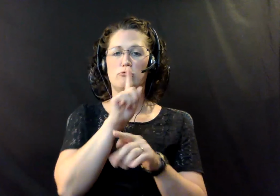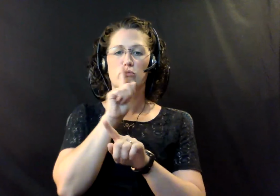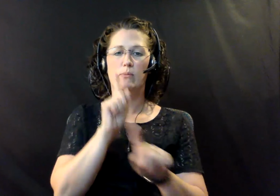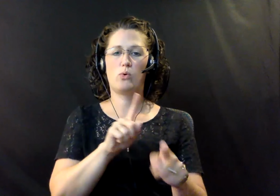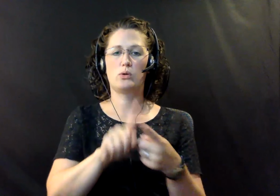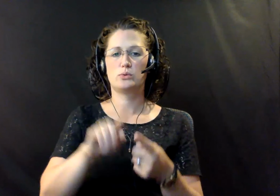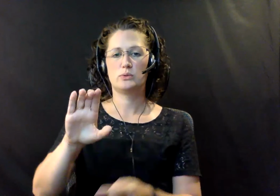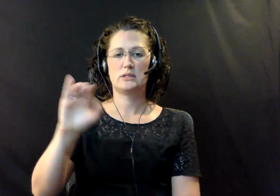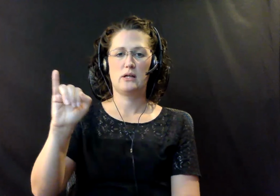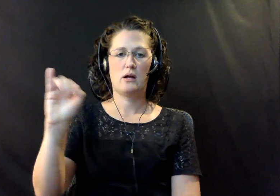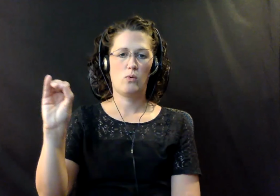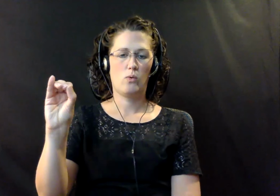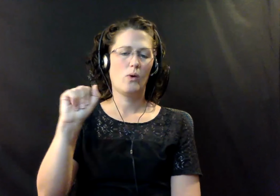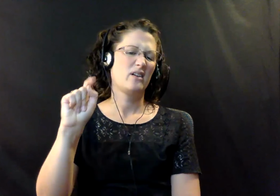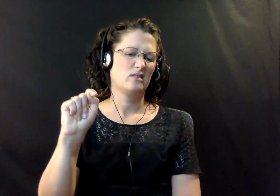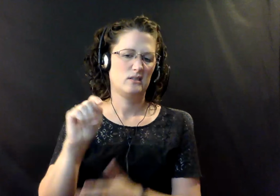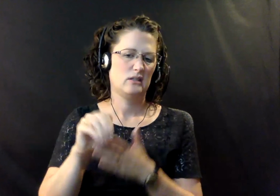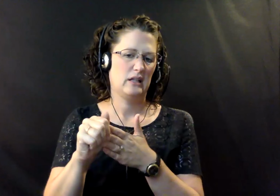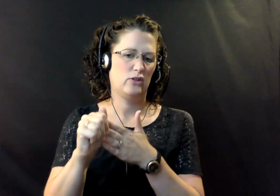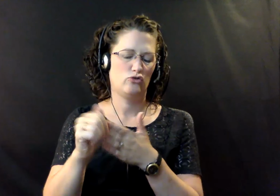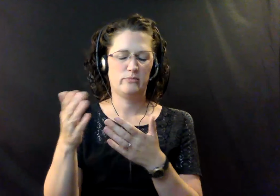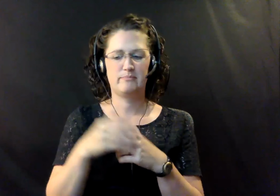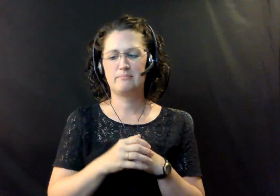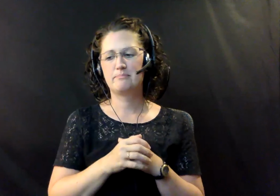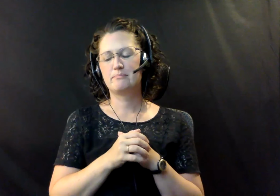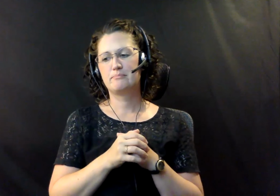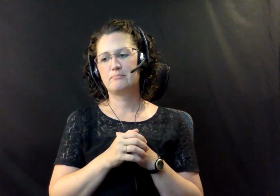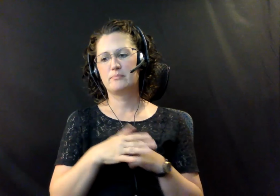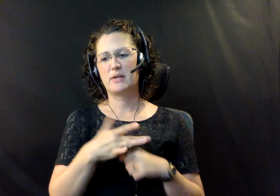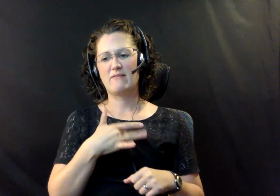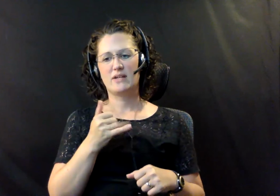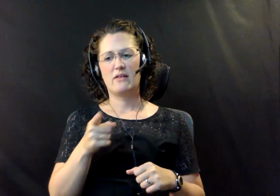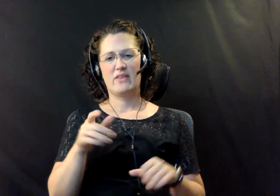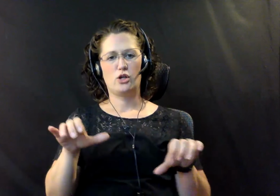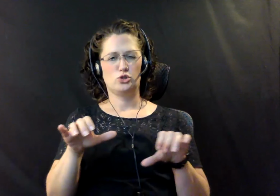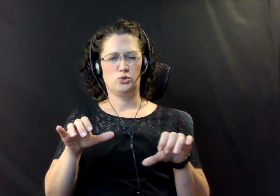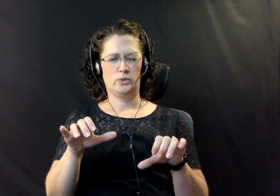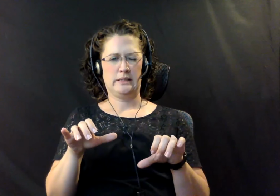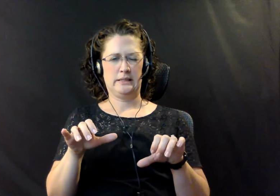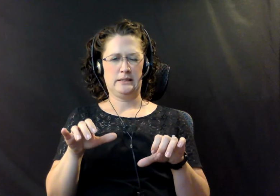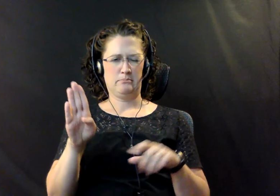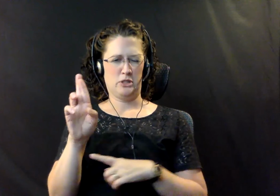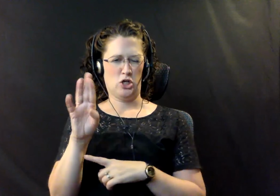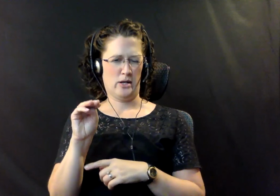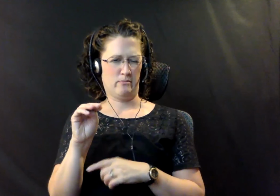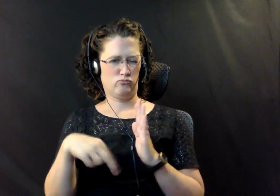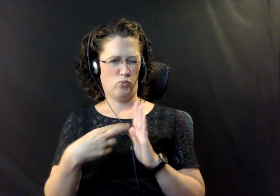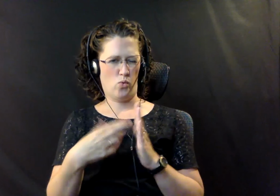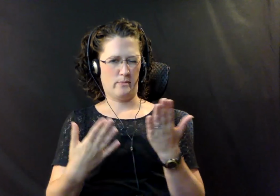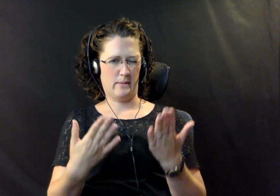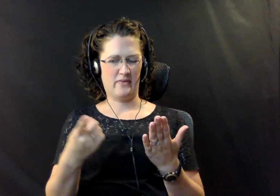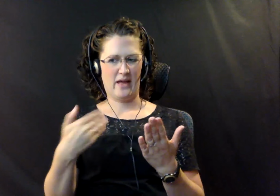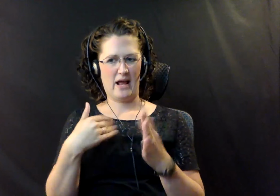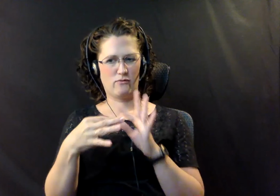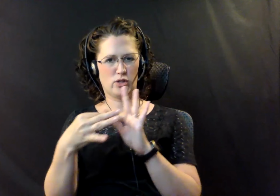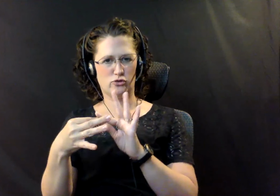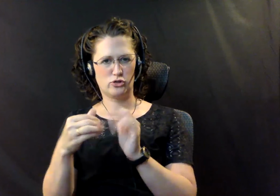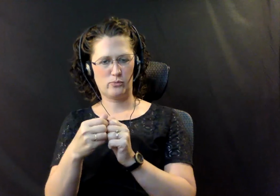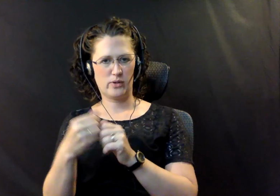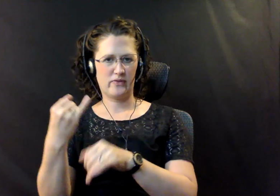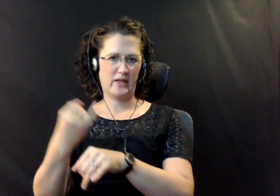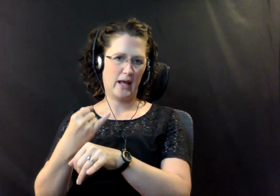IT leaders, and I feel like they're doing what is being described here as BRM role. They have the relationship with the campus